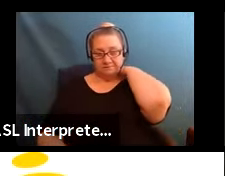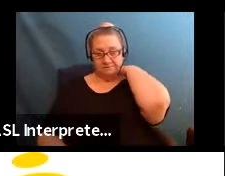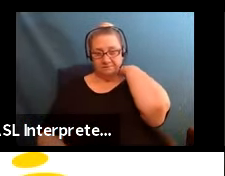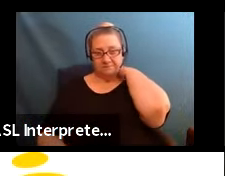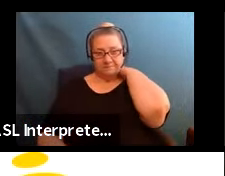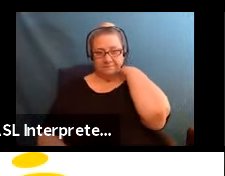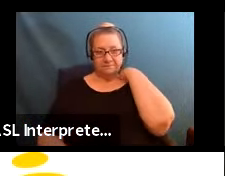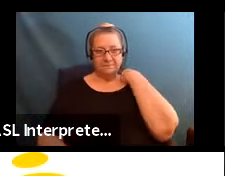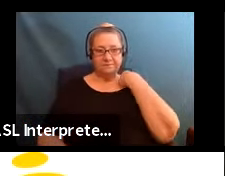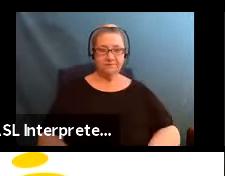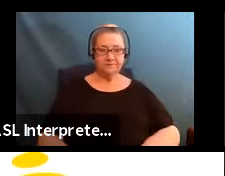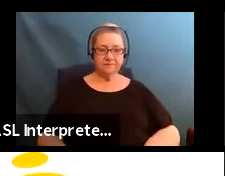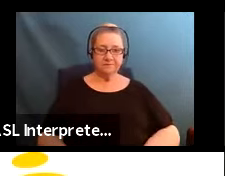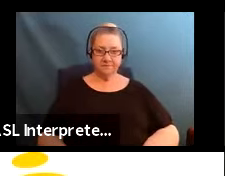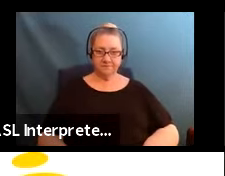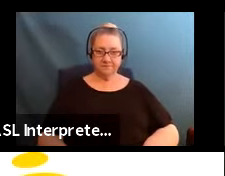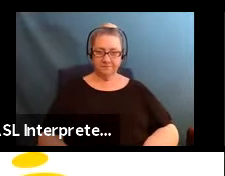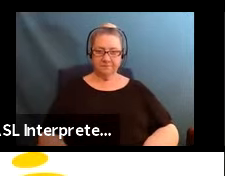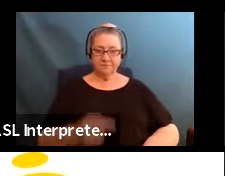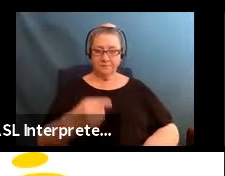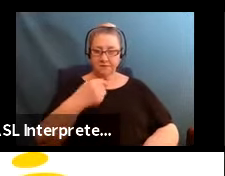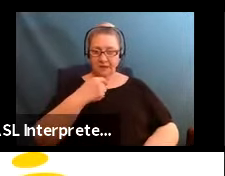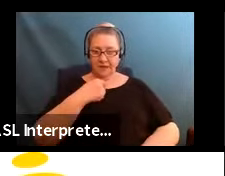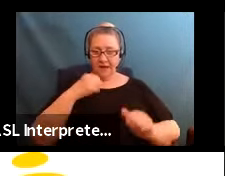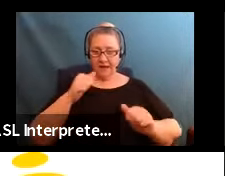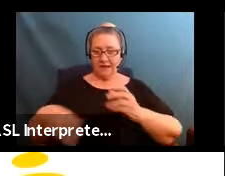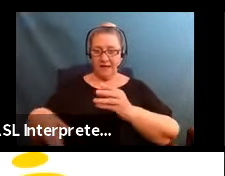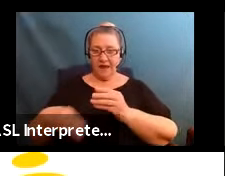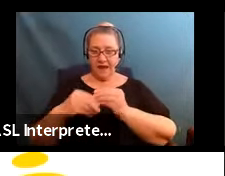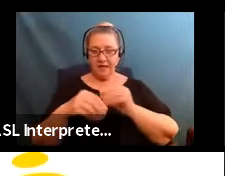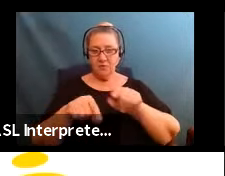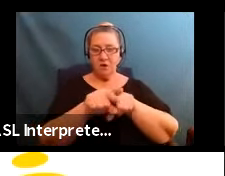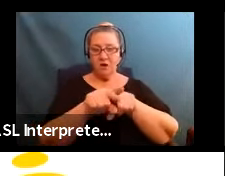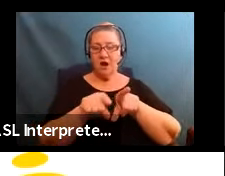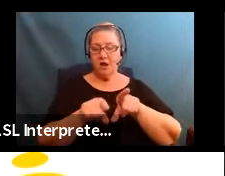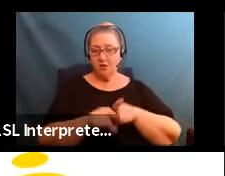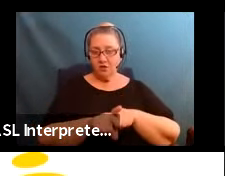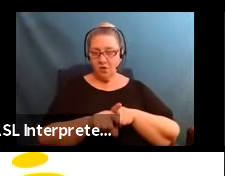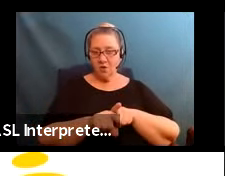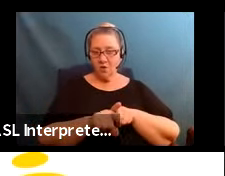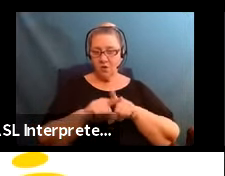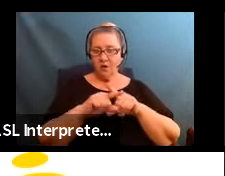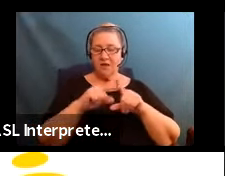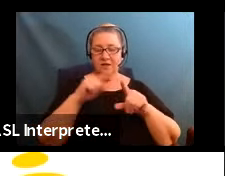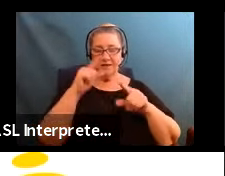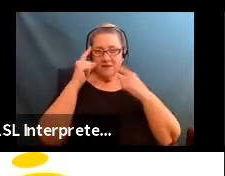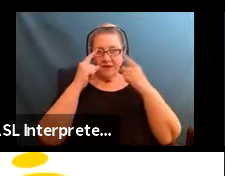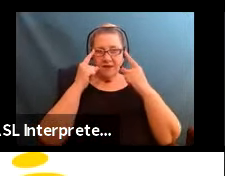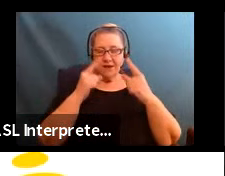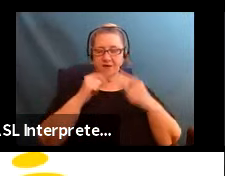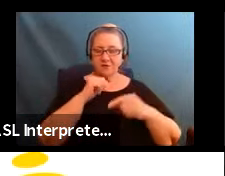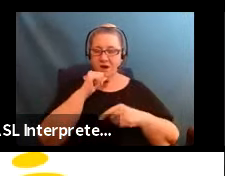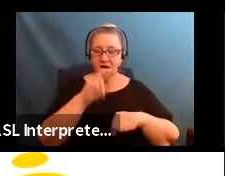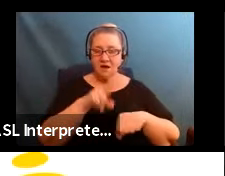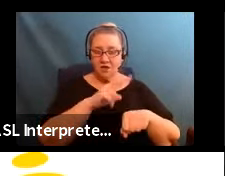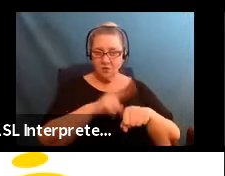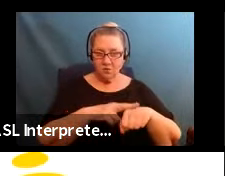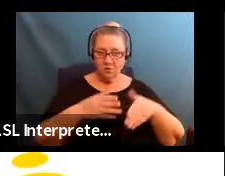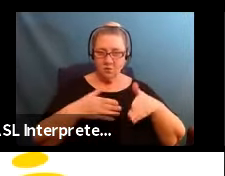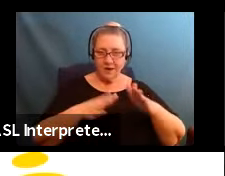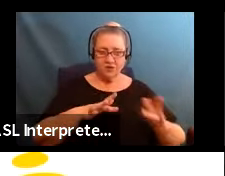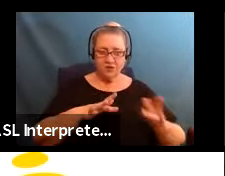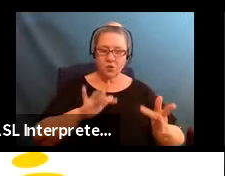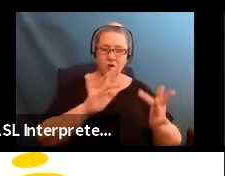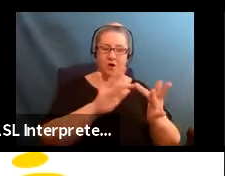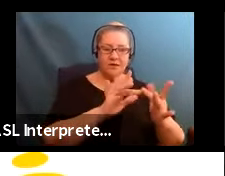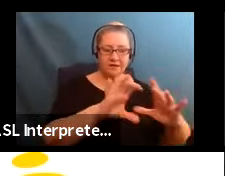What I will add, and Maricela's right, is we're also looking at very unconventional ways to reach the community. We're trying